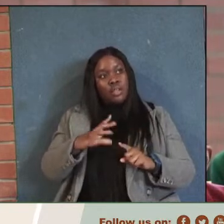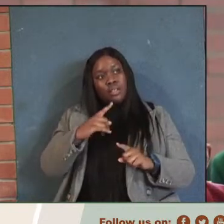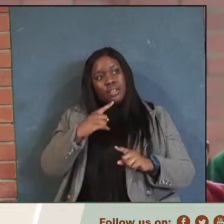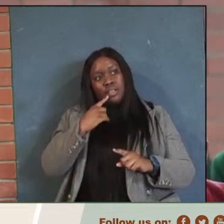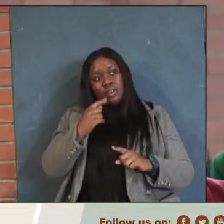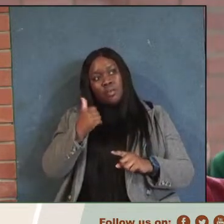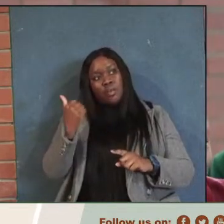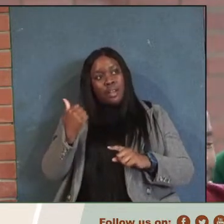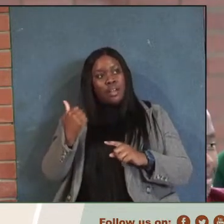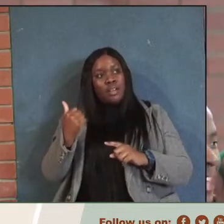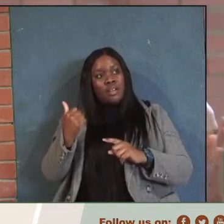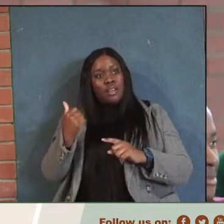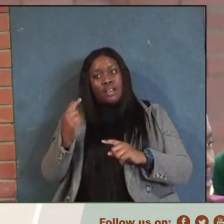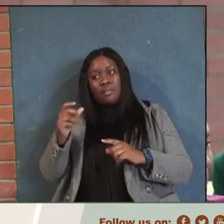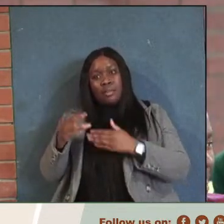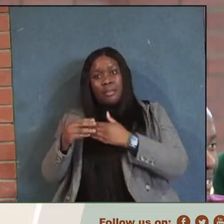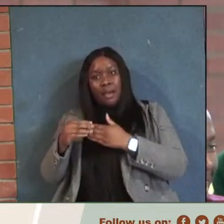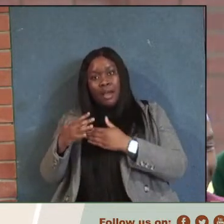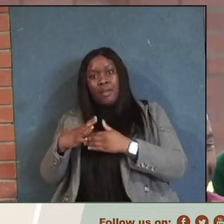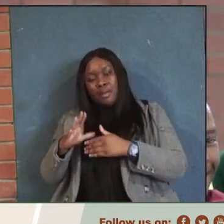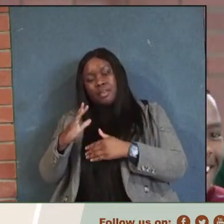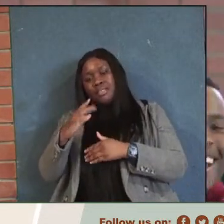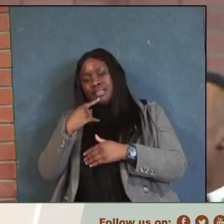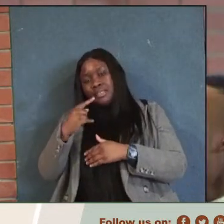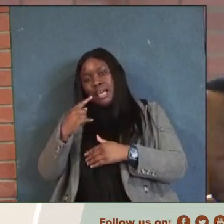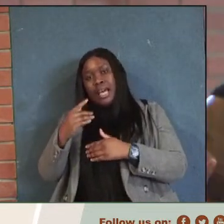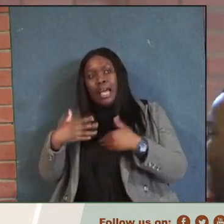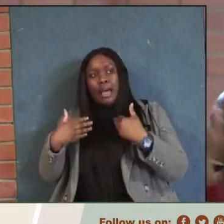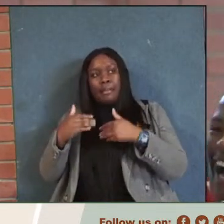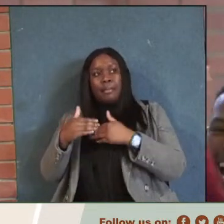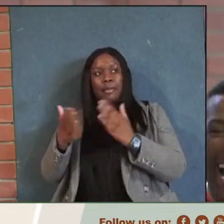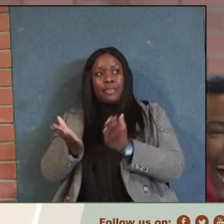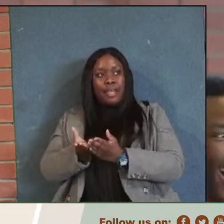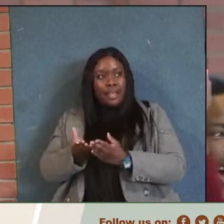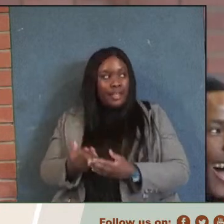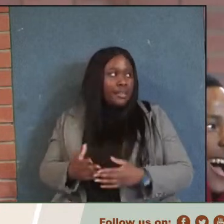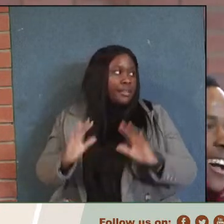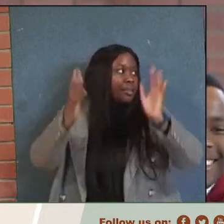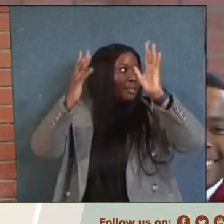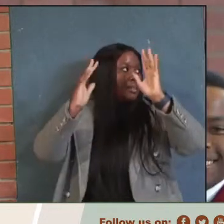birthday. Happy birthday, B.S. Matlangu. Thank you.